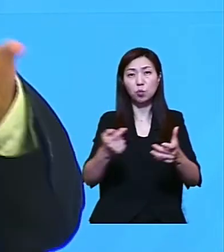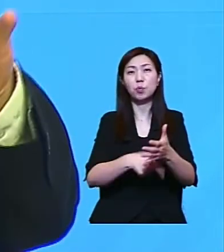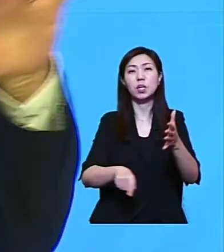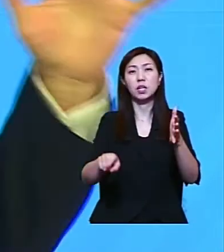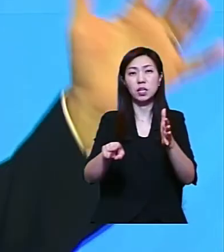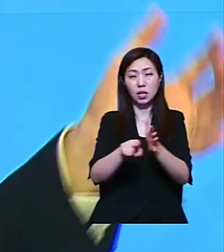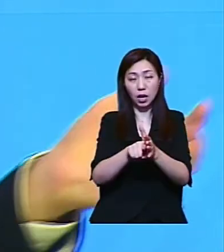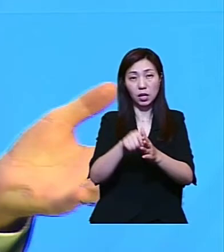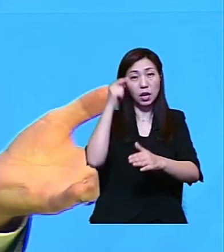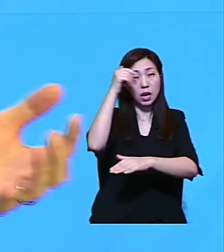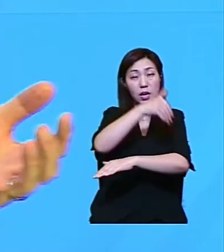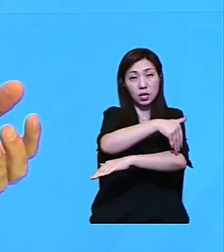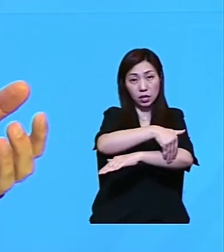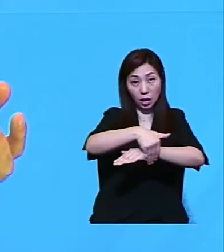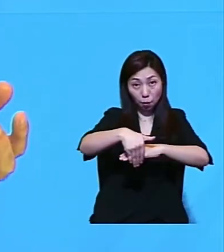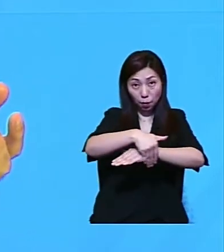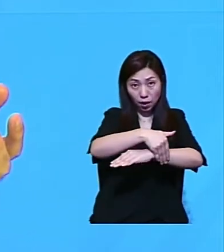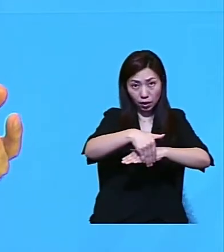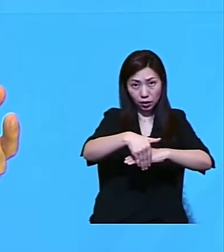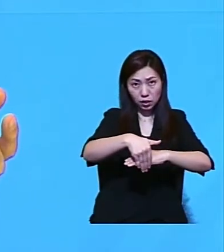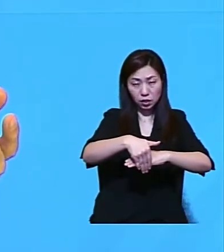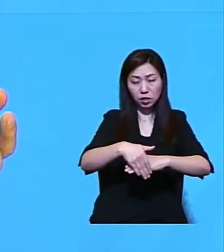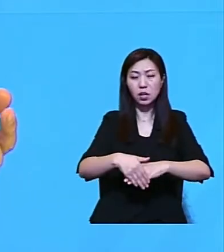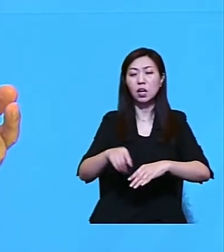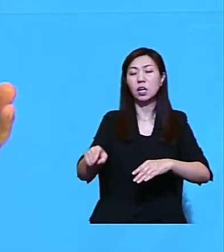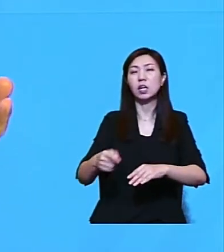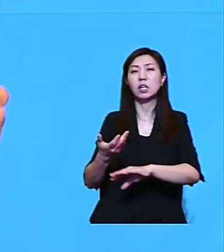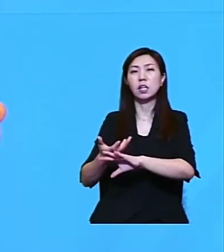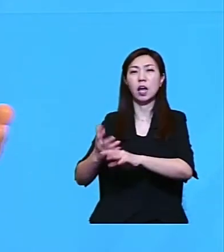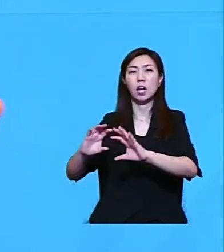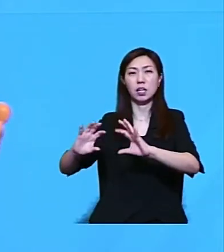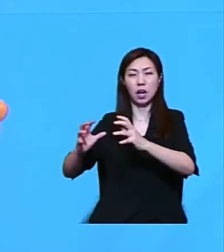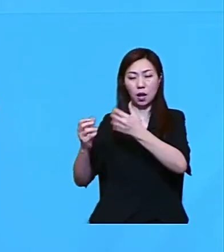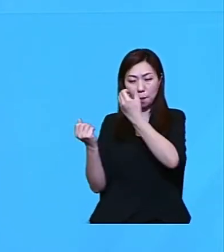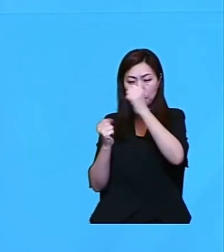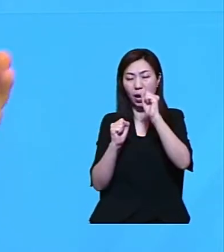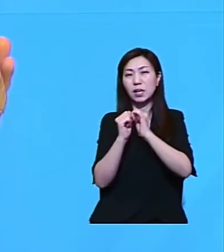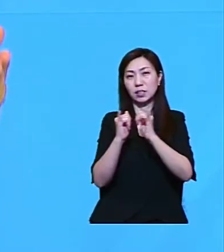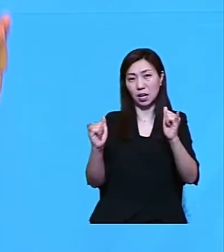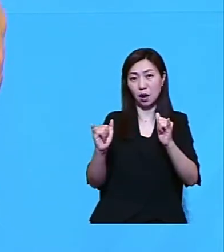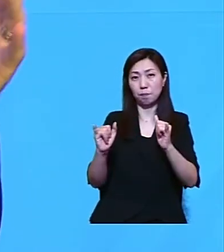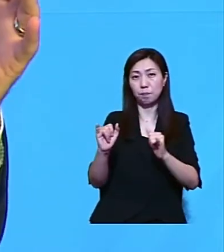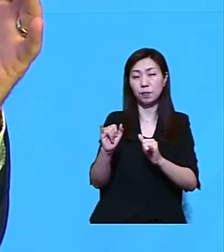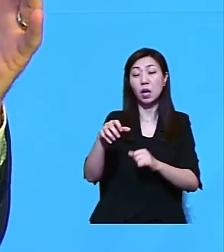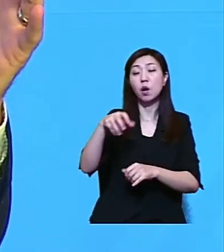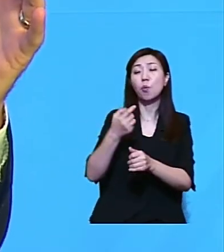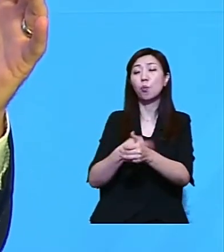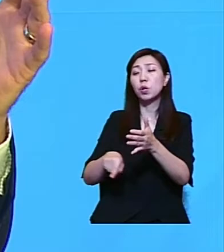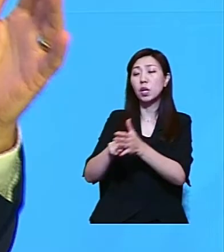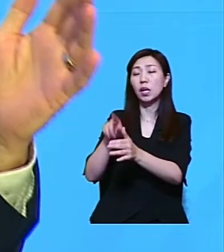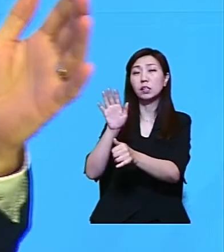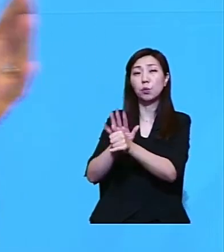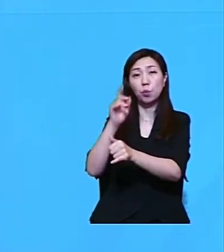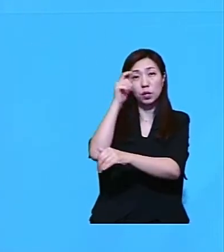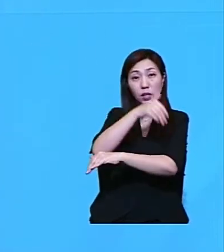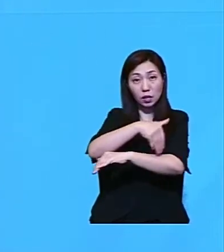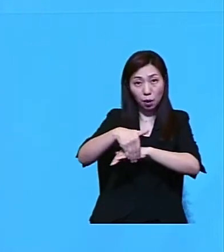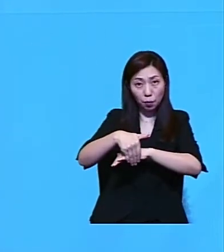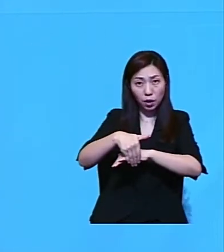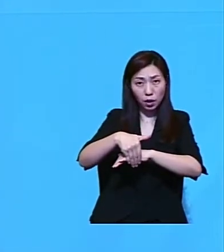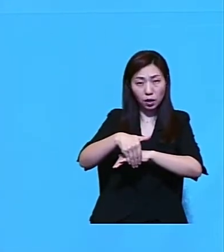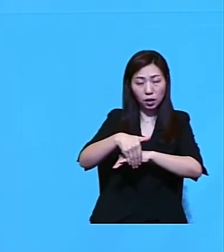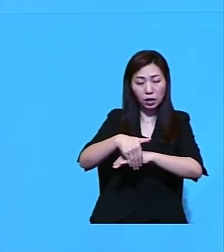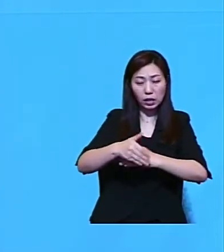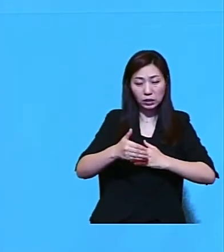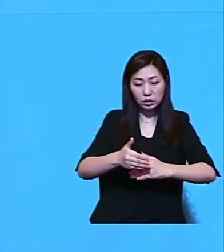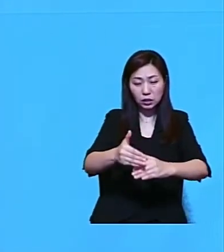So I think it is actually possible to combine these different goals. So the best projects are the ones that are focusing on those first